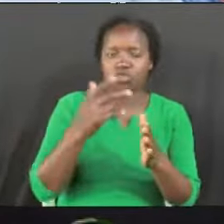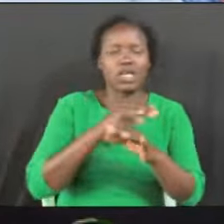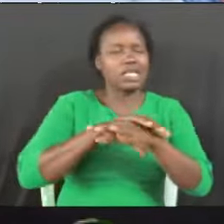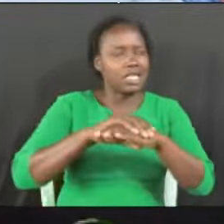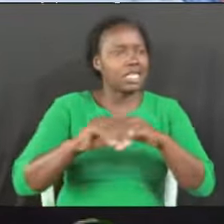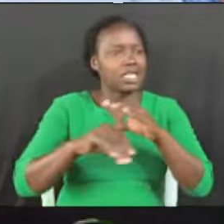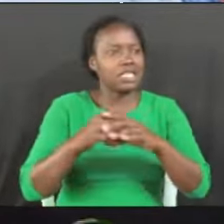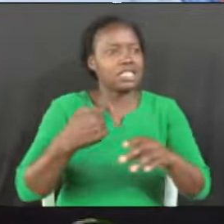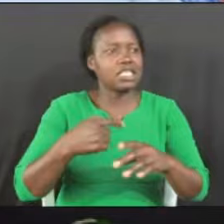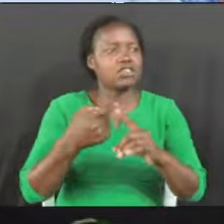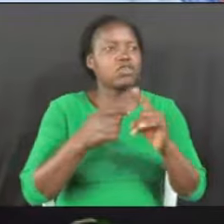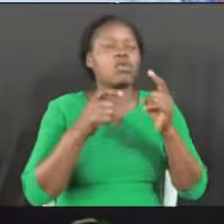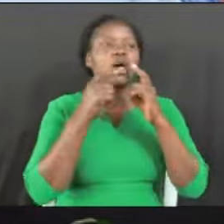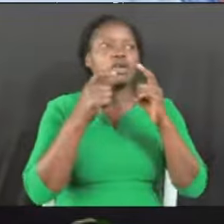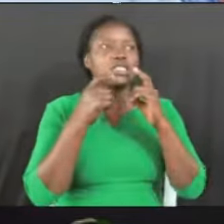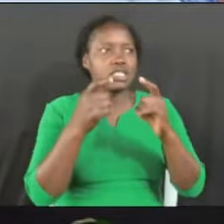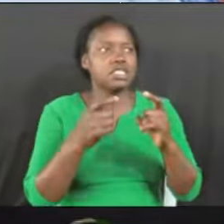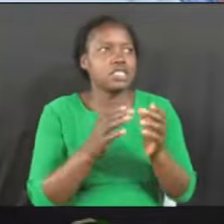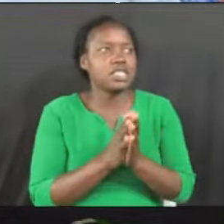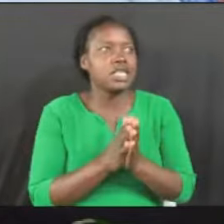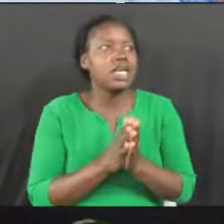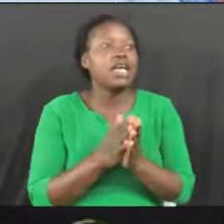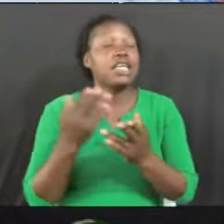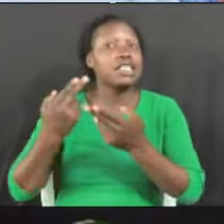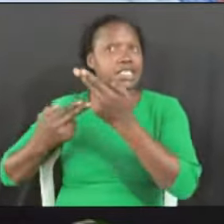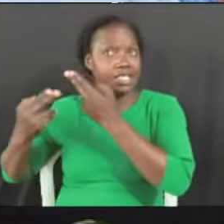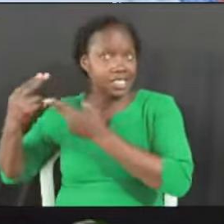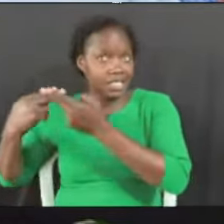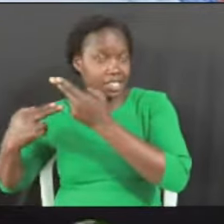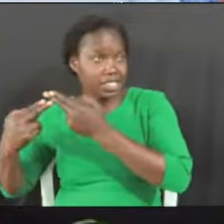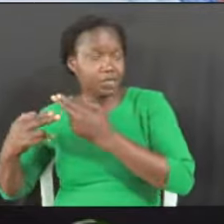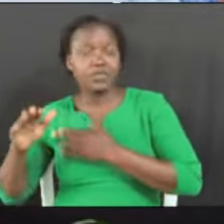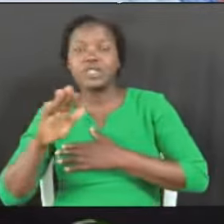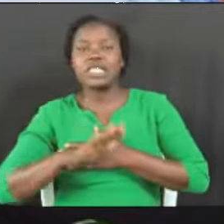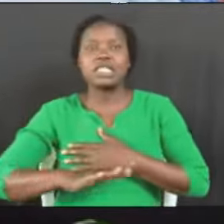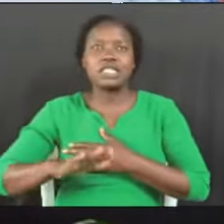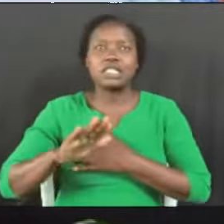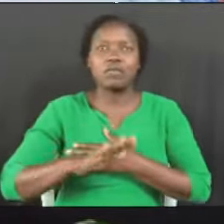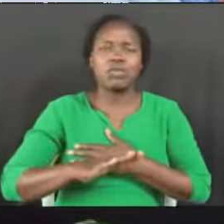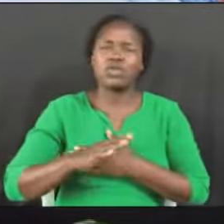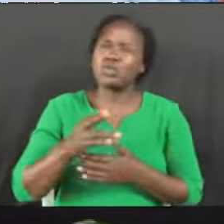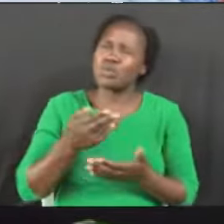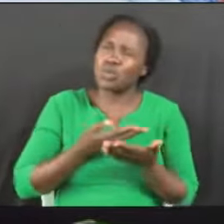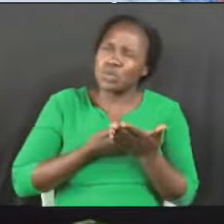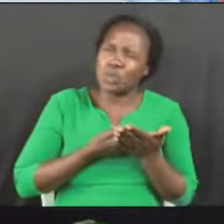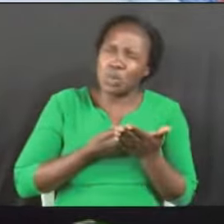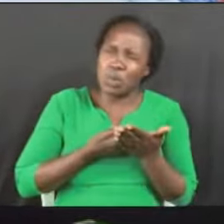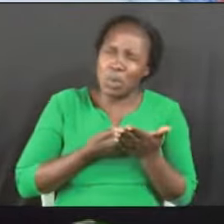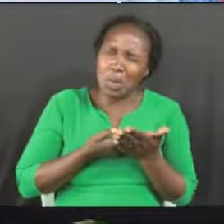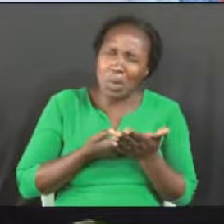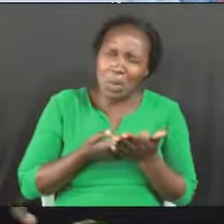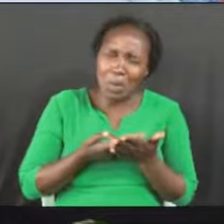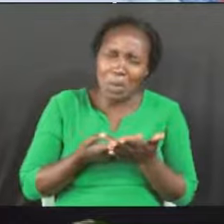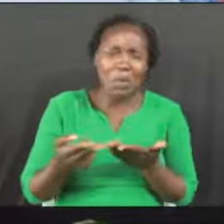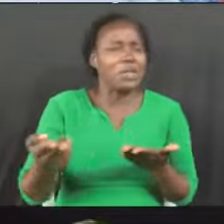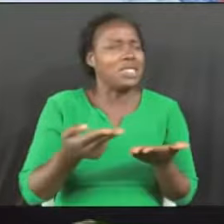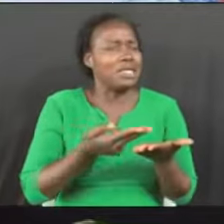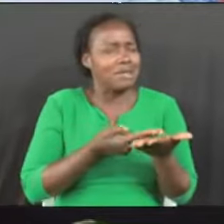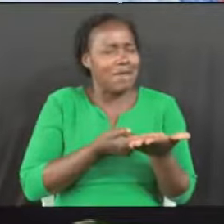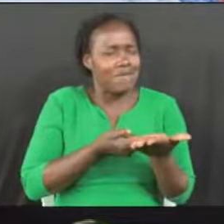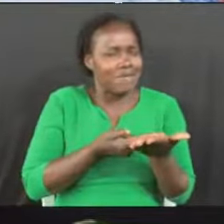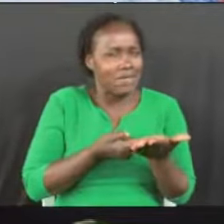us from our sins. In history, the place was so holy, the most holy place was so holy that the